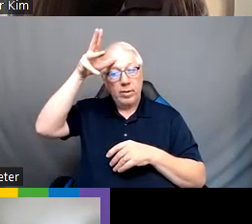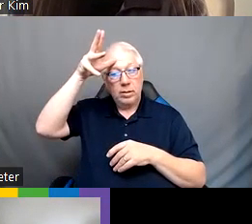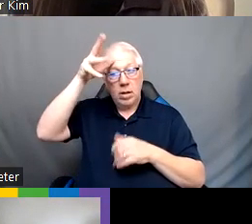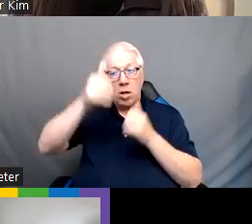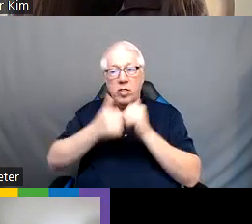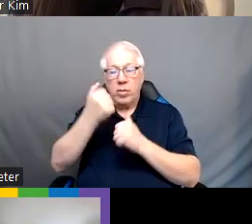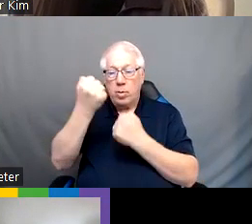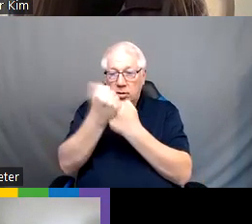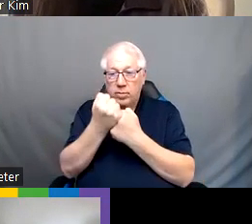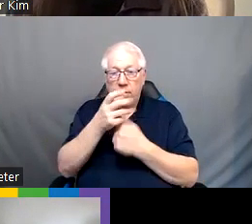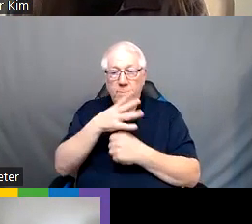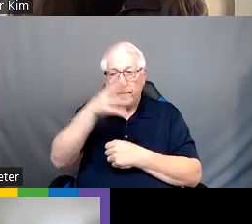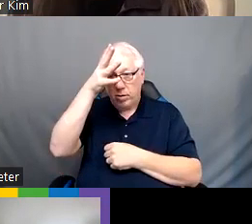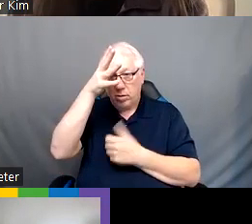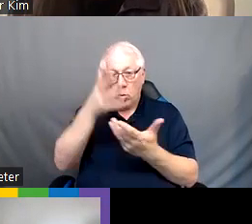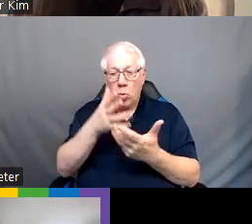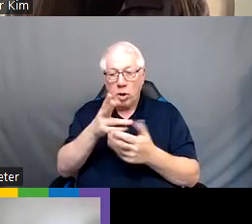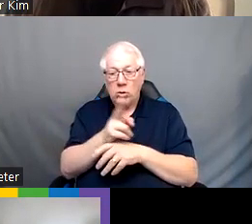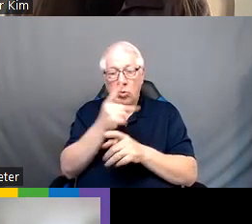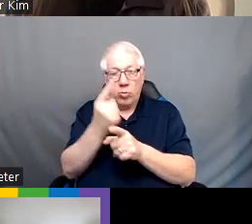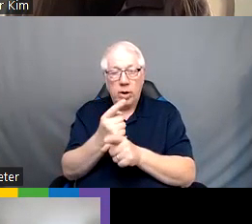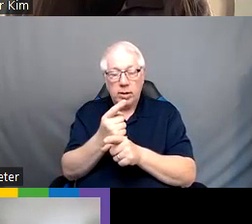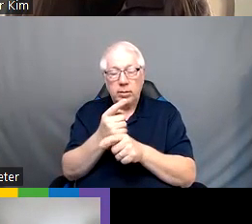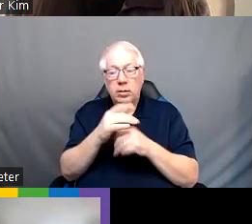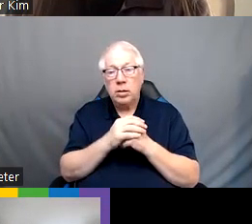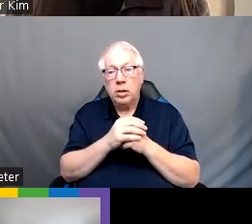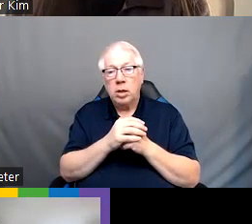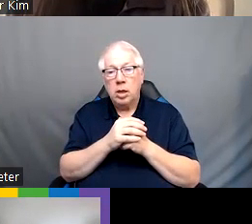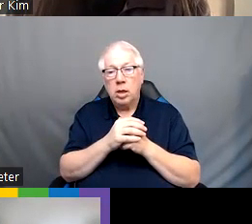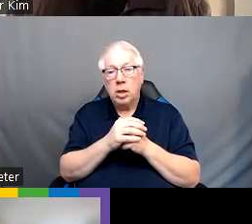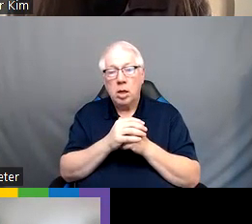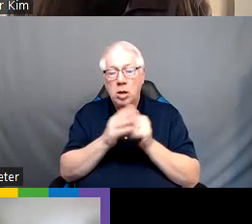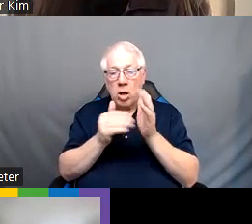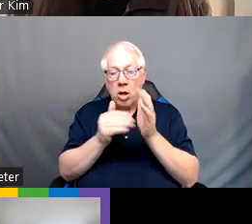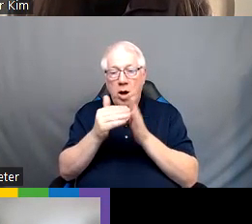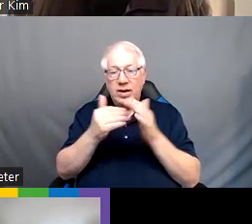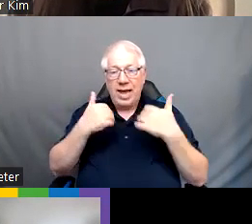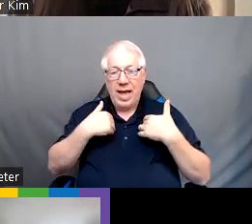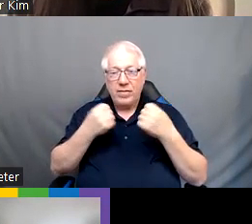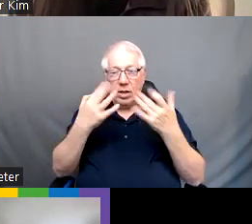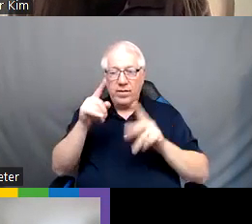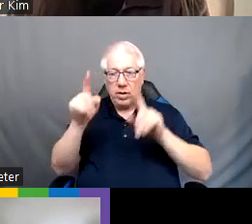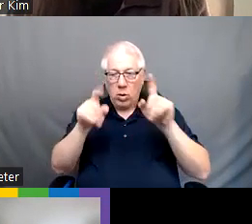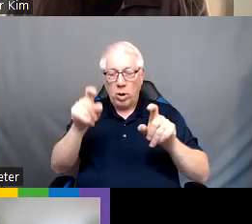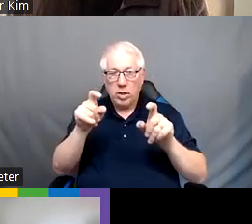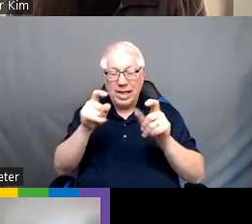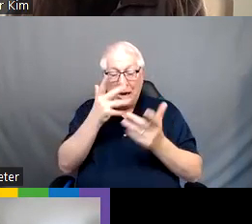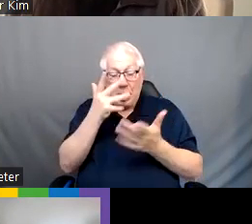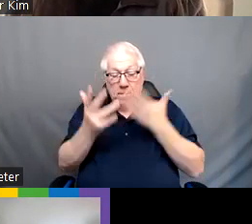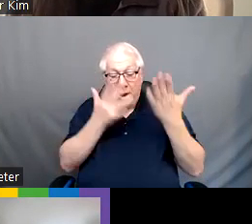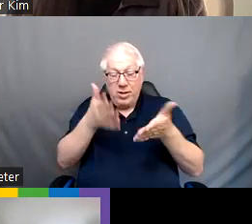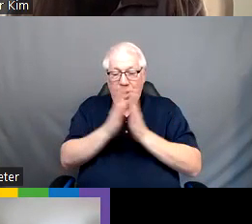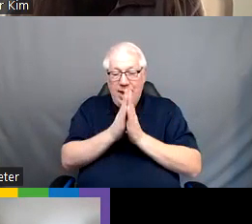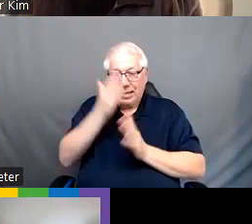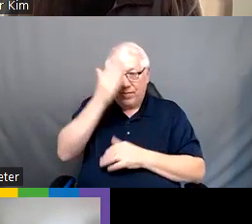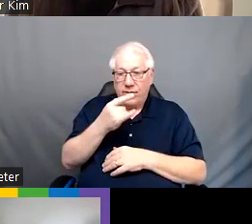most supportive parents who want to do right by kids do often have a lot of questions that are embarrassing to ask in front of